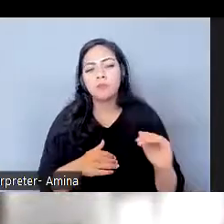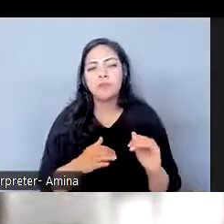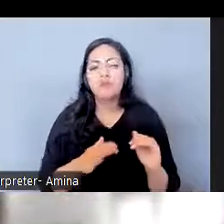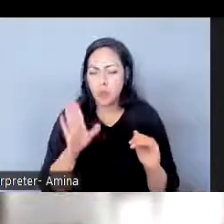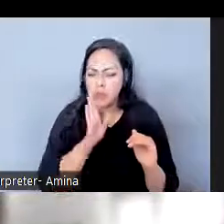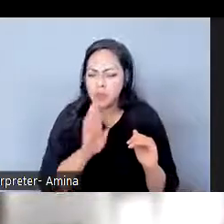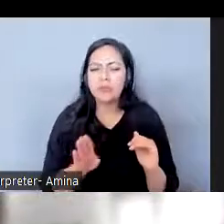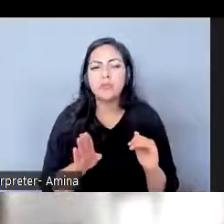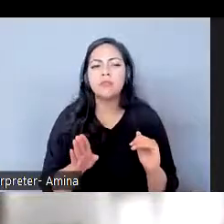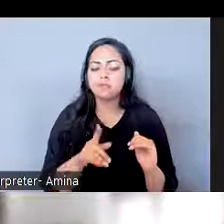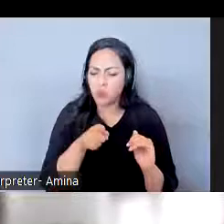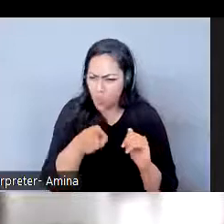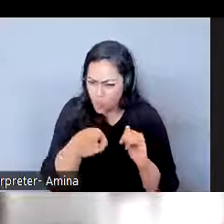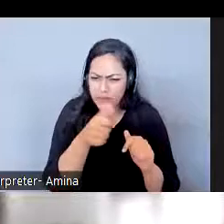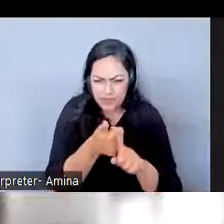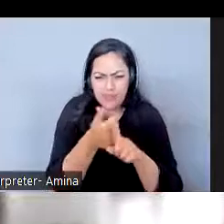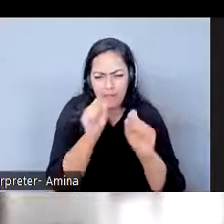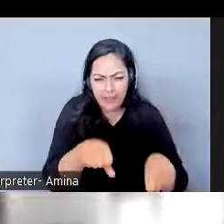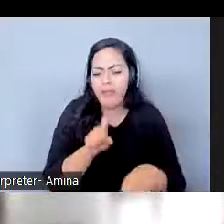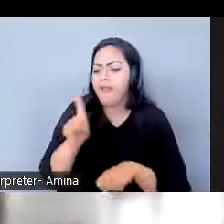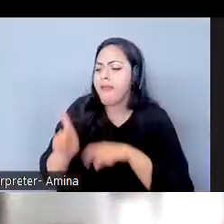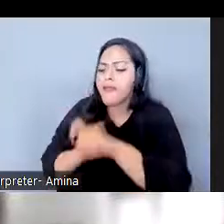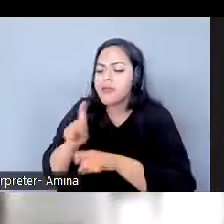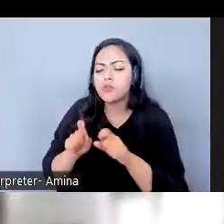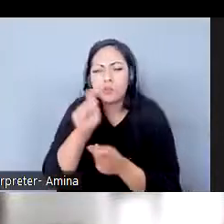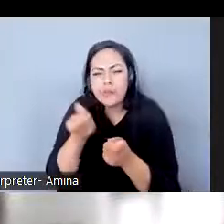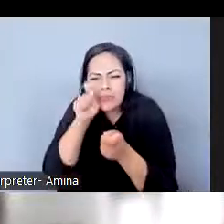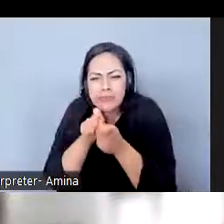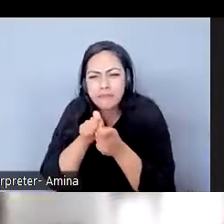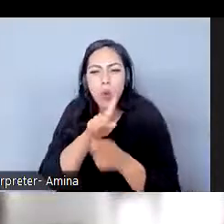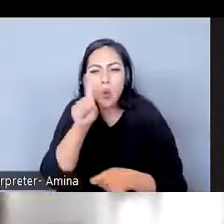you can ask the same questions today. You can ask the same questions tomorrow.